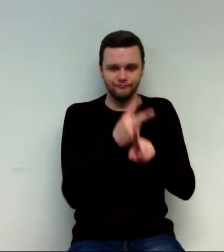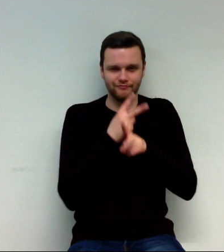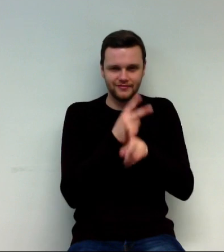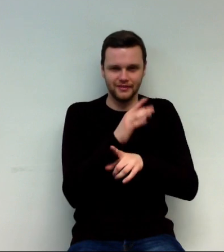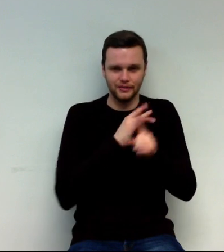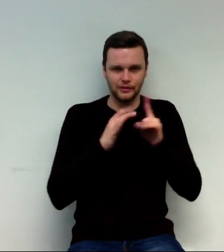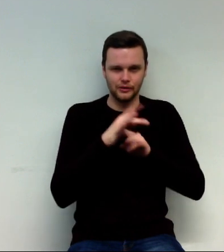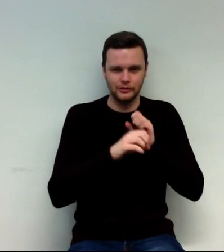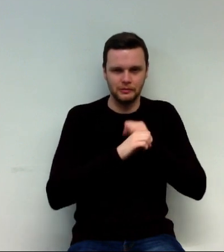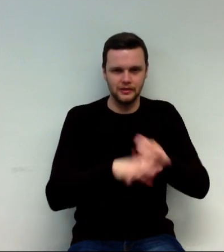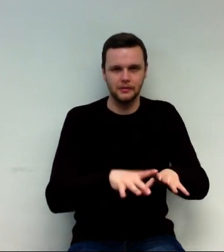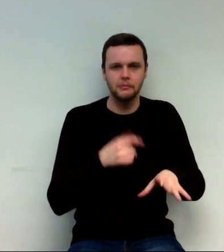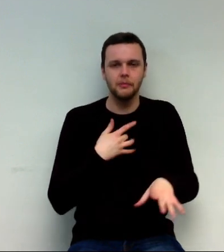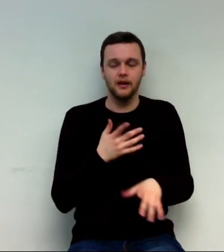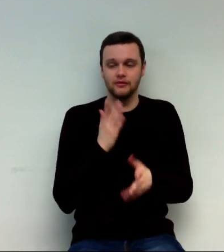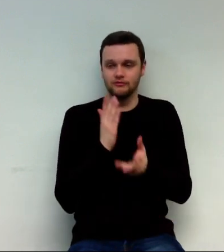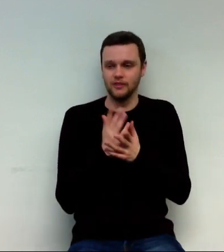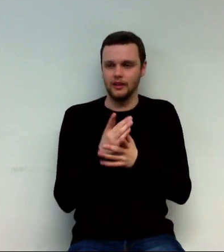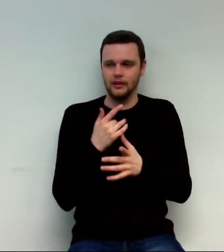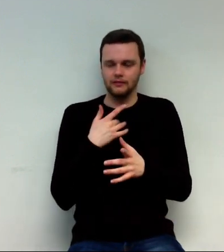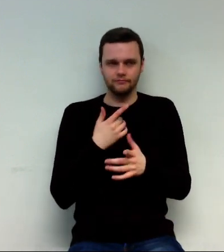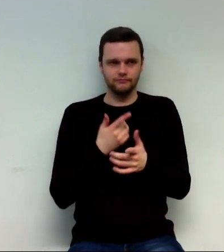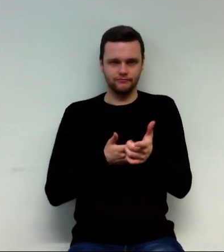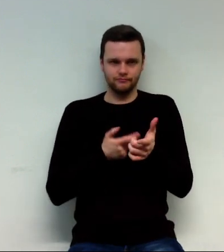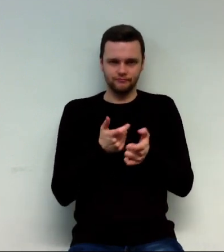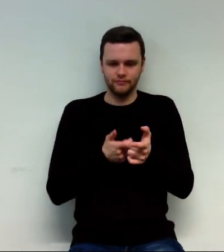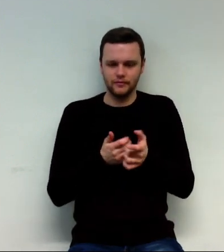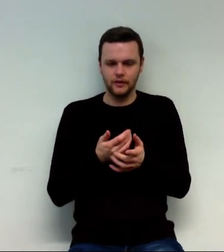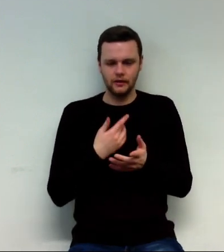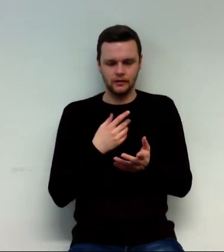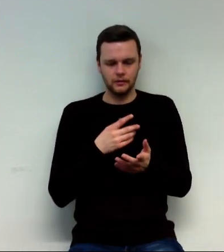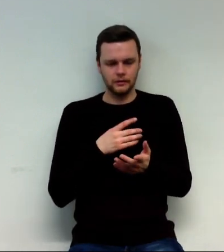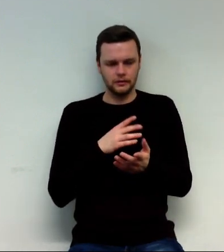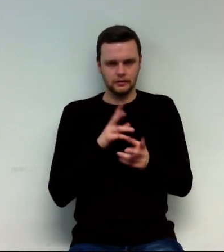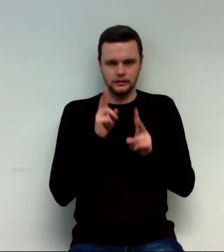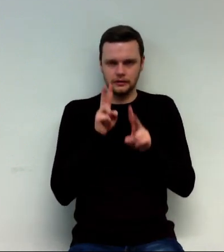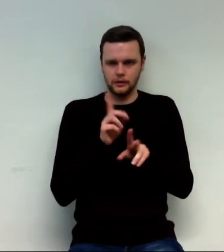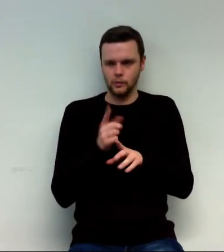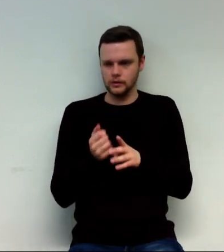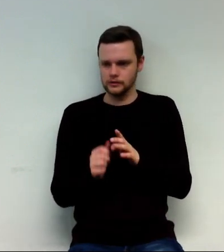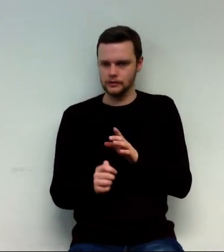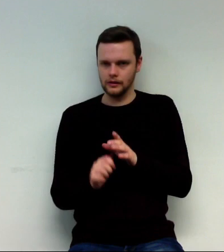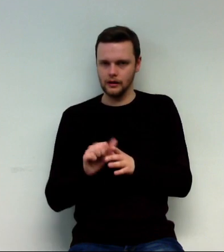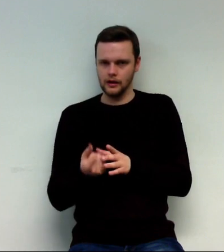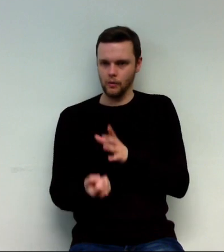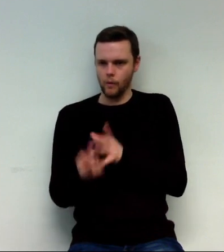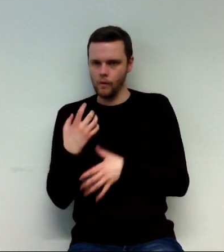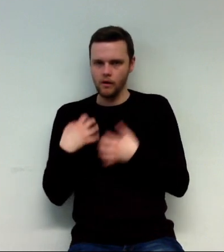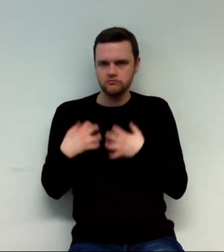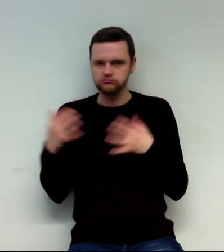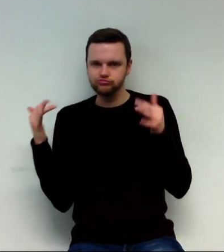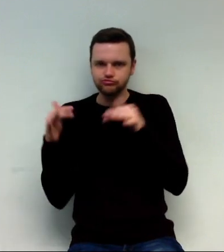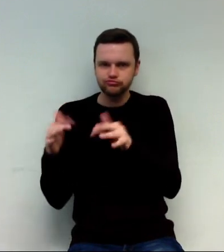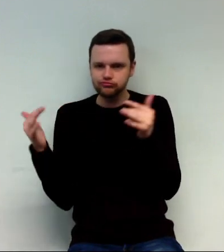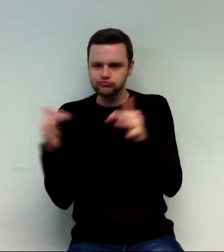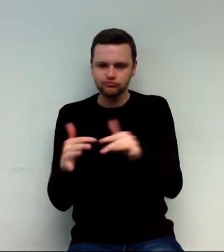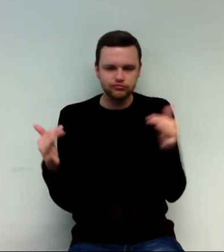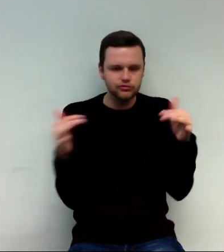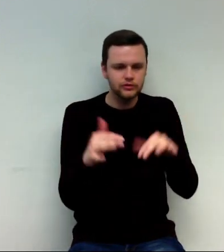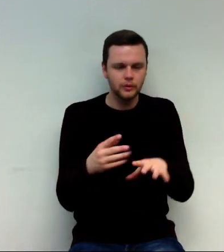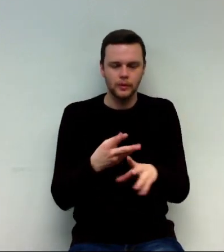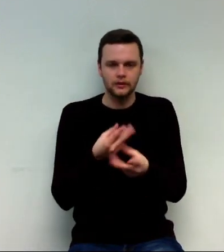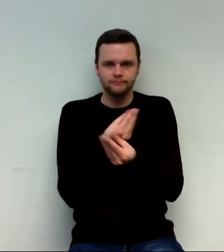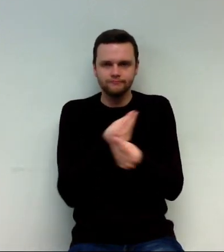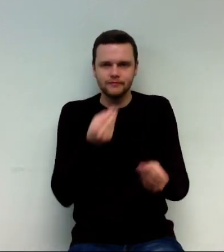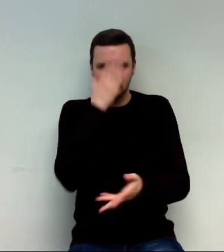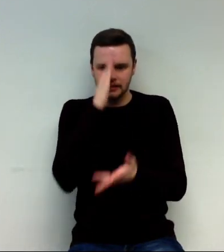media is a part Fuels of it. that Yeah, word of mouth. absolutely. It's that people hear what the next hot ticket is and they talk about it and they share their experience, and that